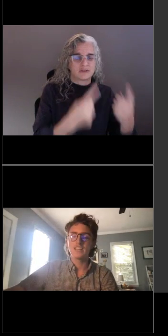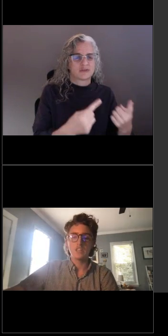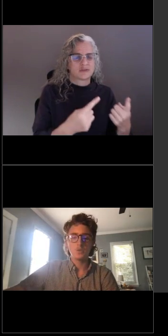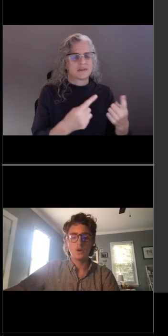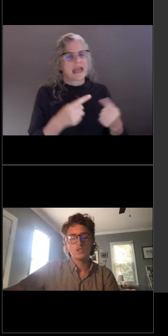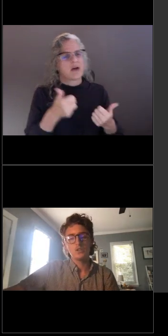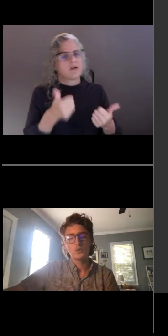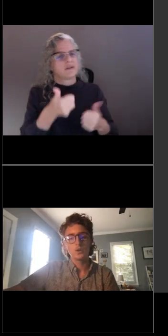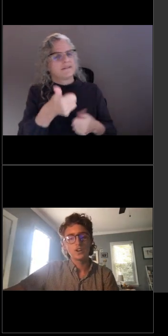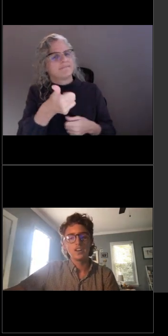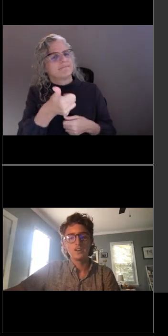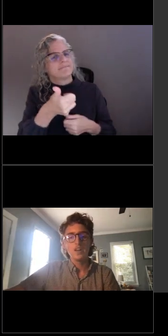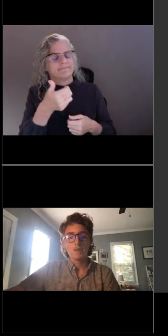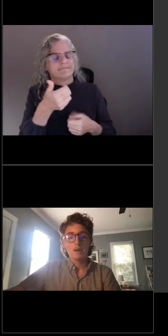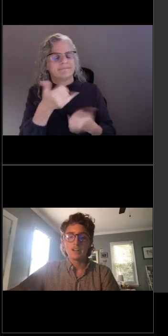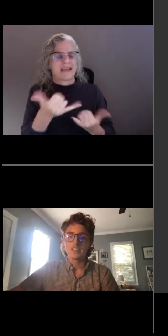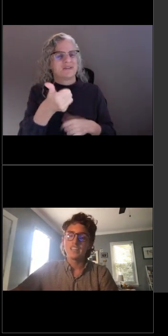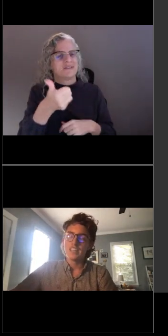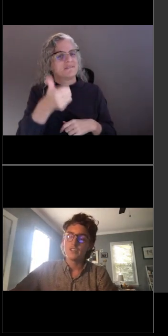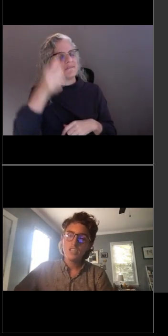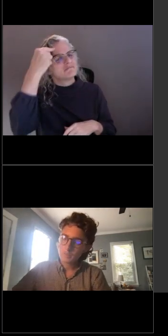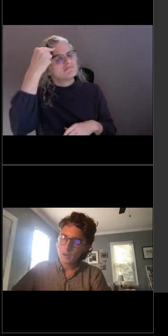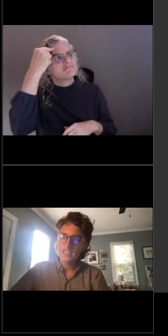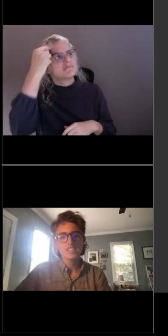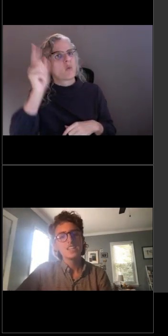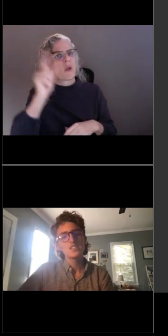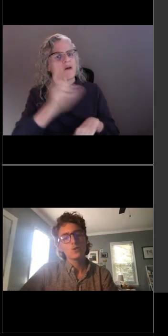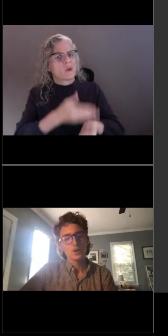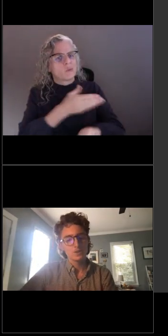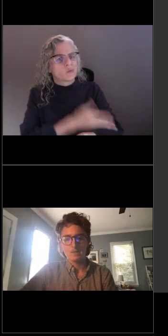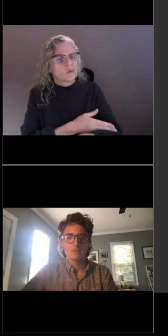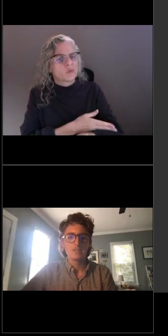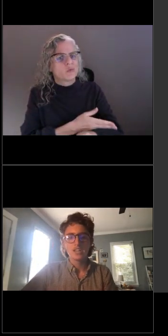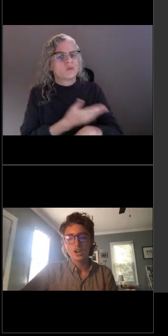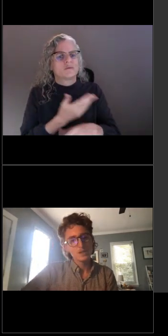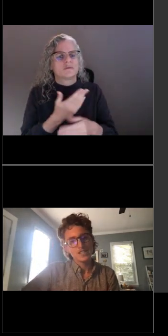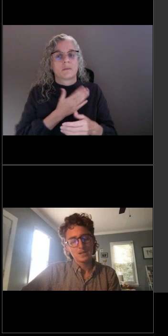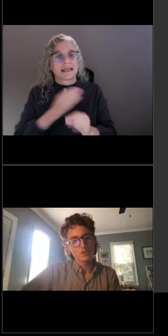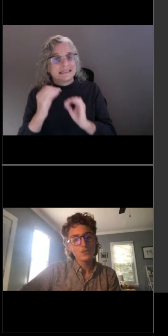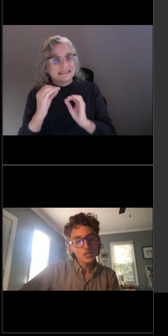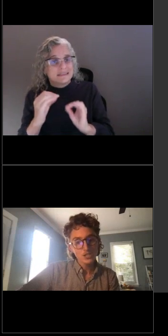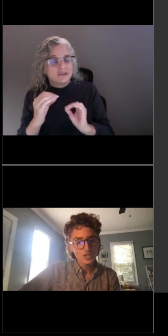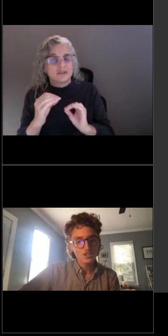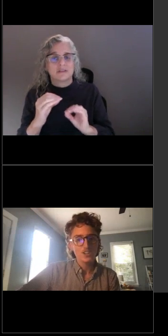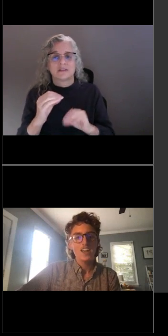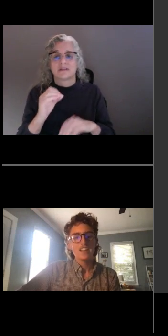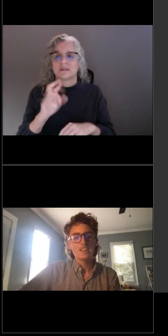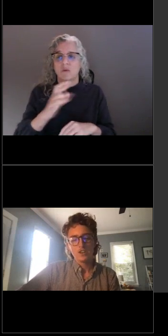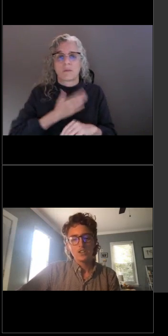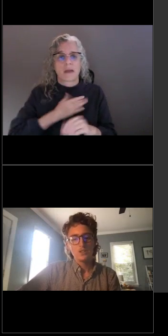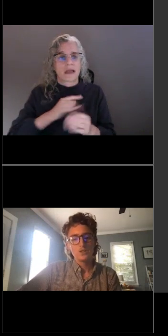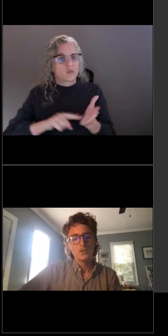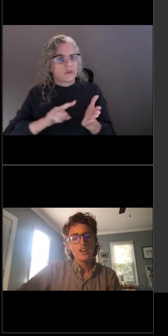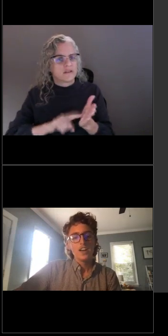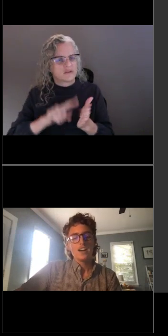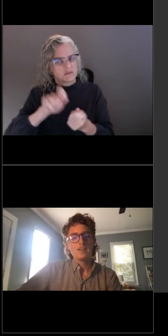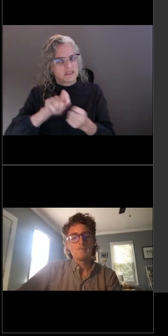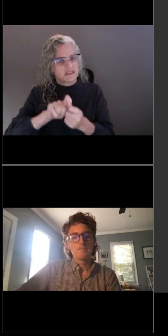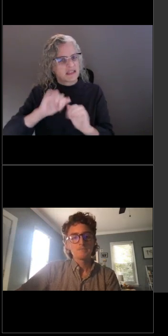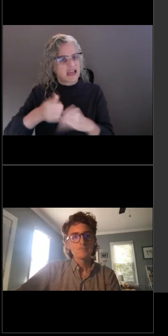is this something that you want to work on primarily in your teaching practices, or maybe something that Kirby said about research that struck